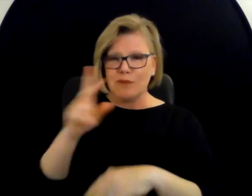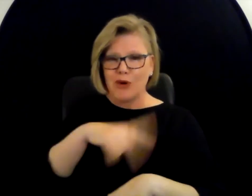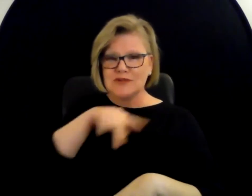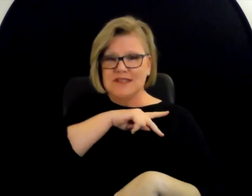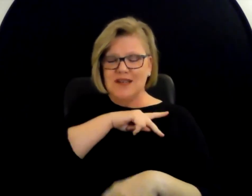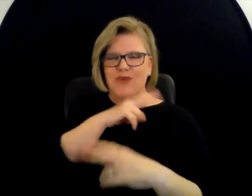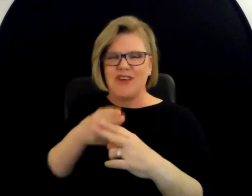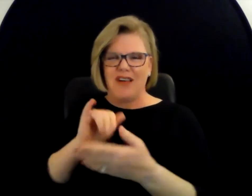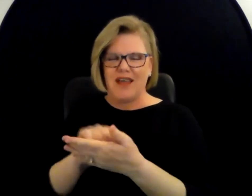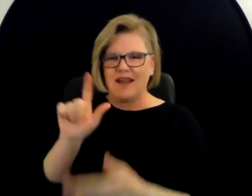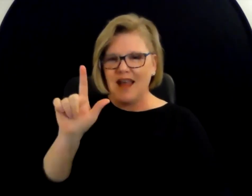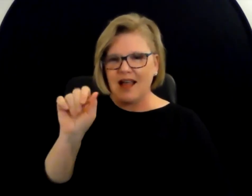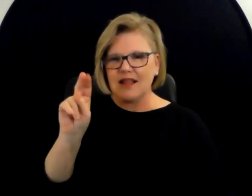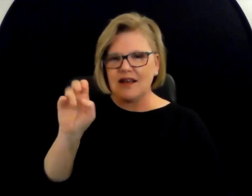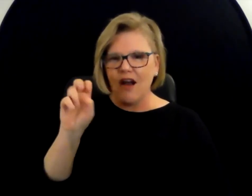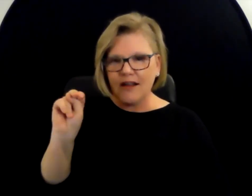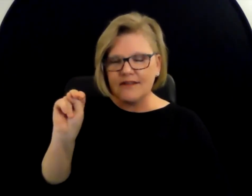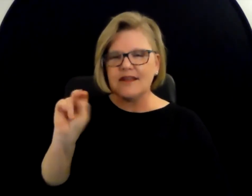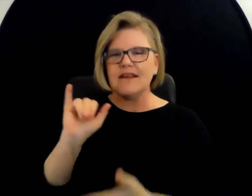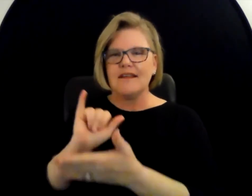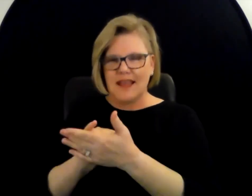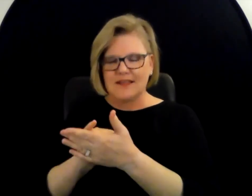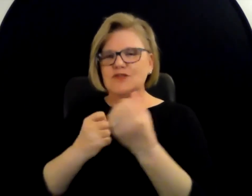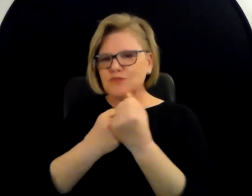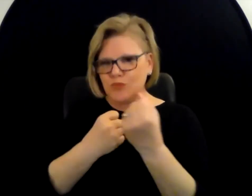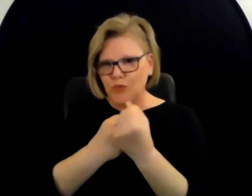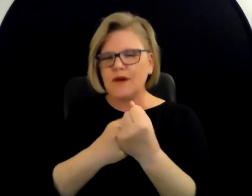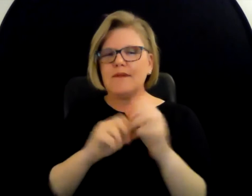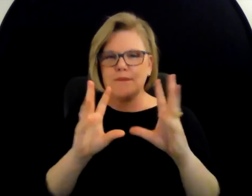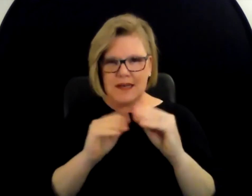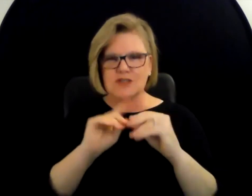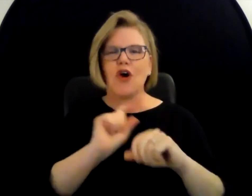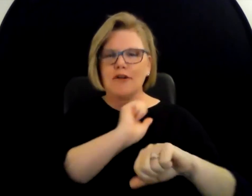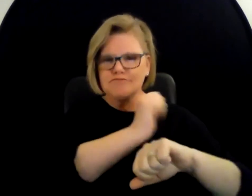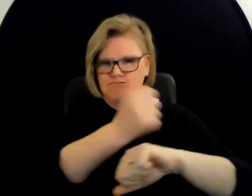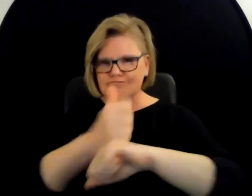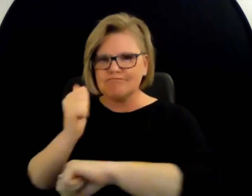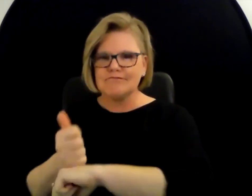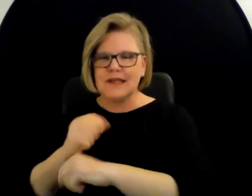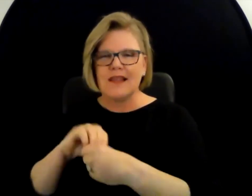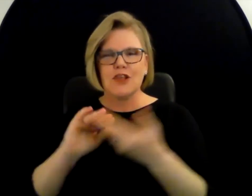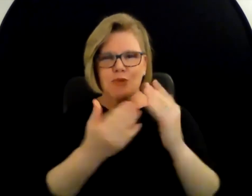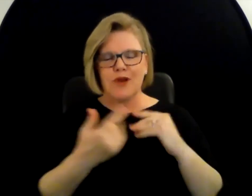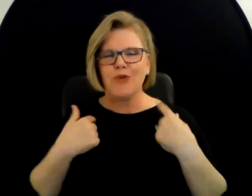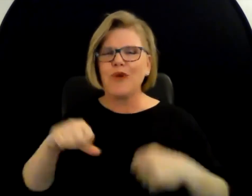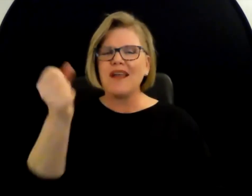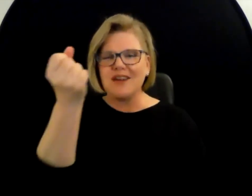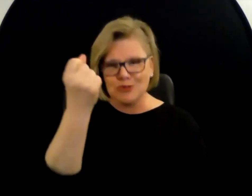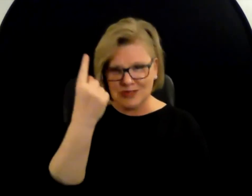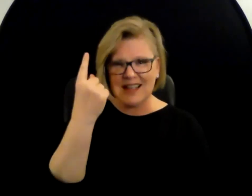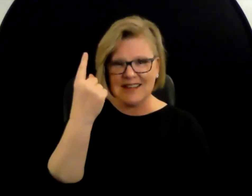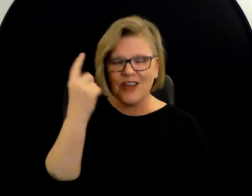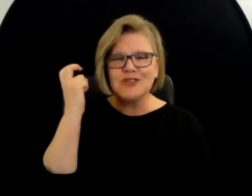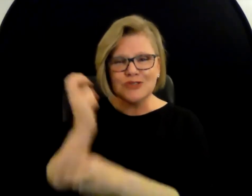call Al-Anon. Those are supportive meetings in the community. but we get it. We know that it can be difficult to